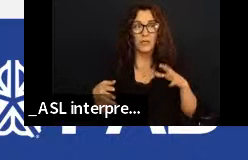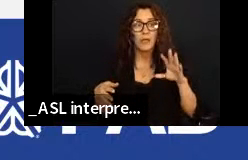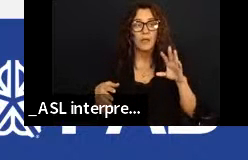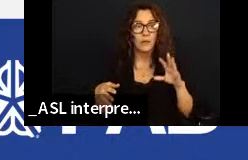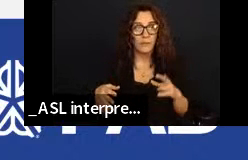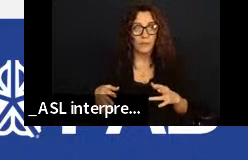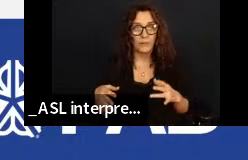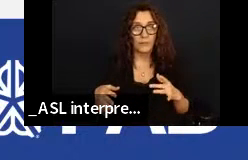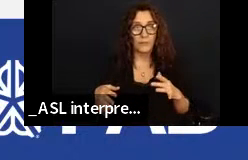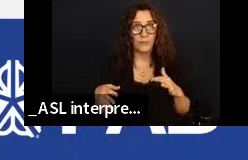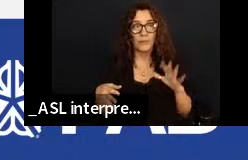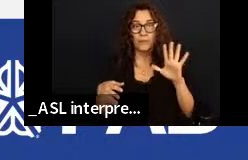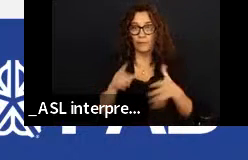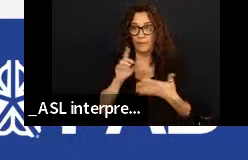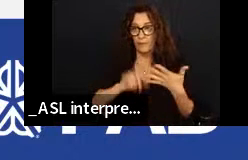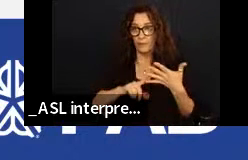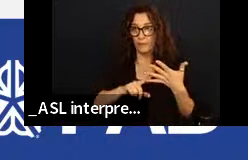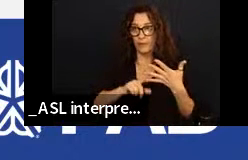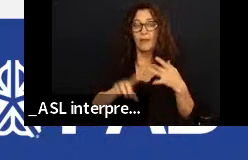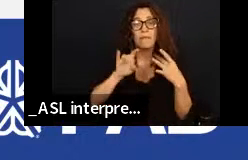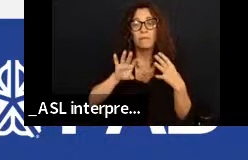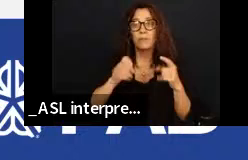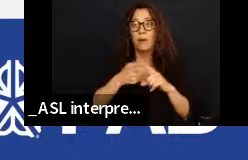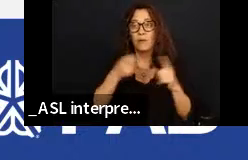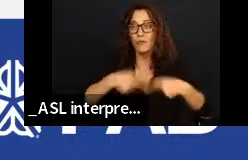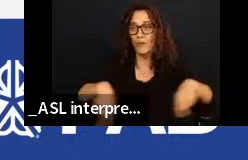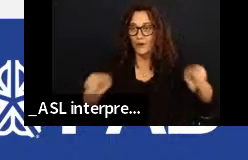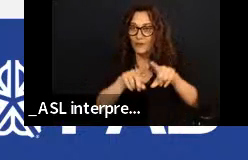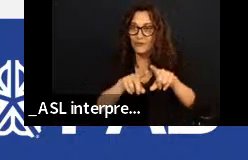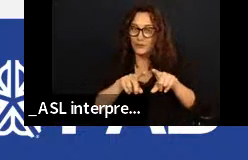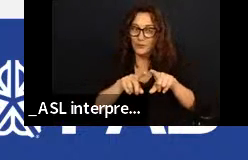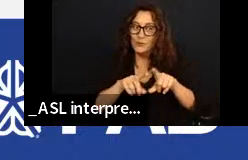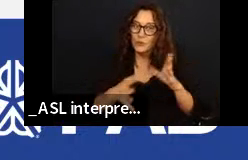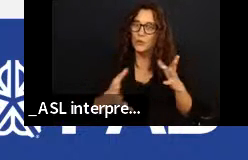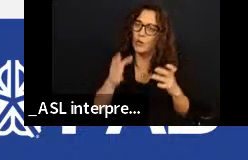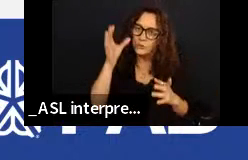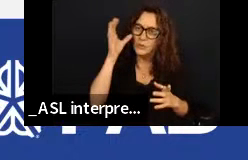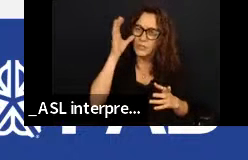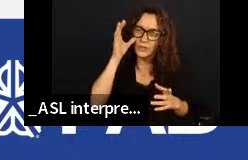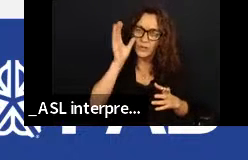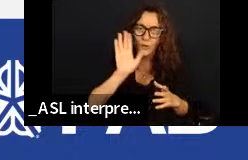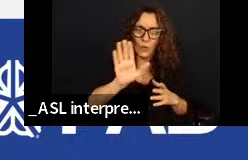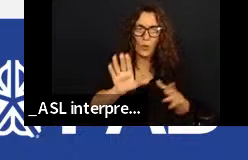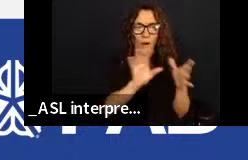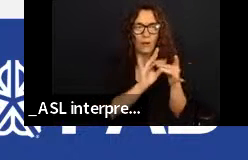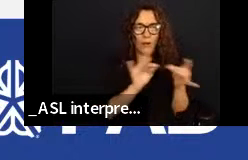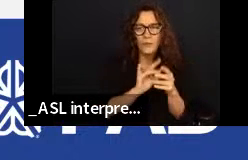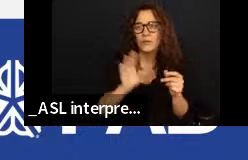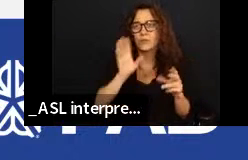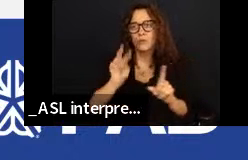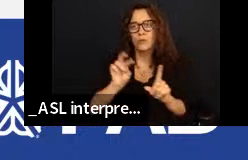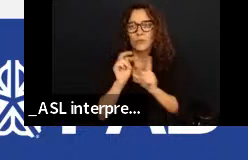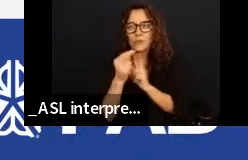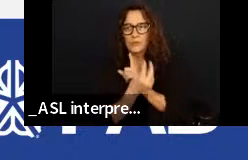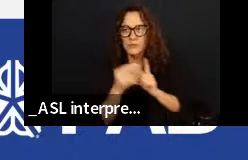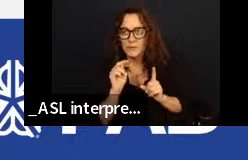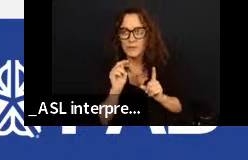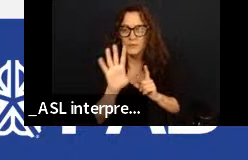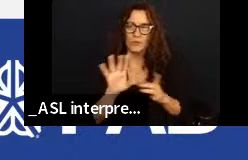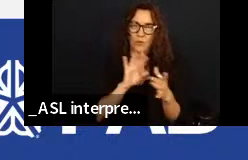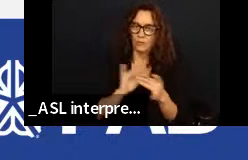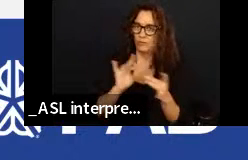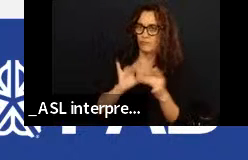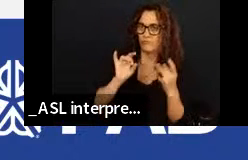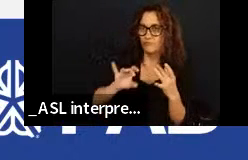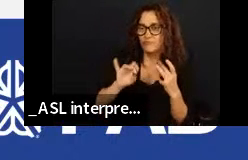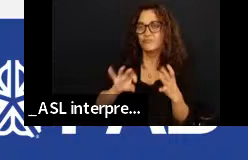you about various aspects of our proposal. So we're very interested in your feedback and your perspective on what you think the